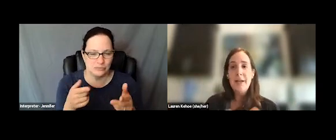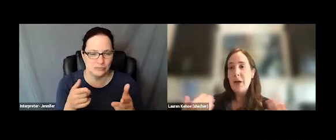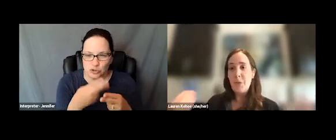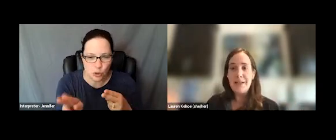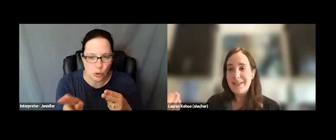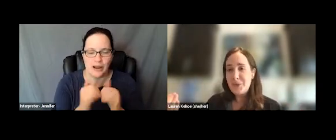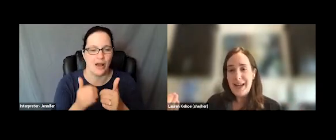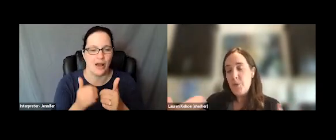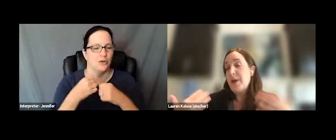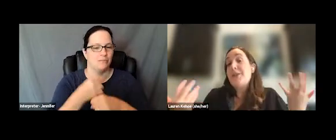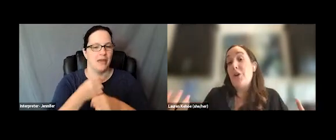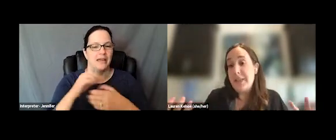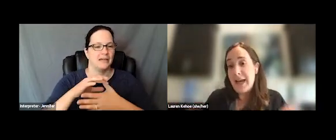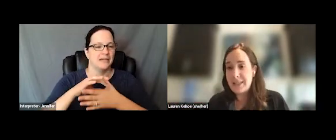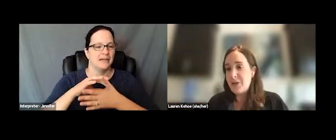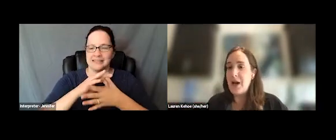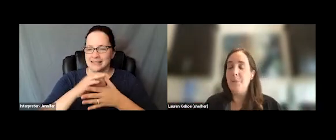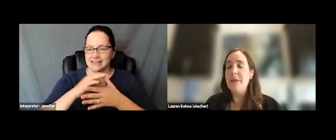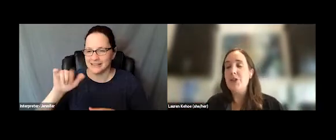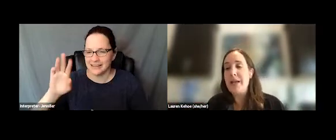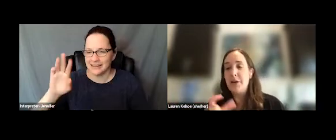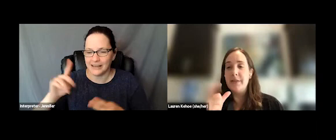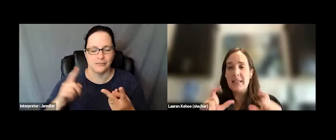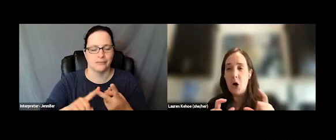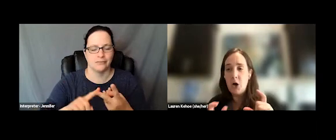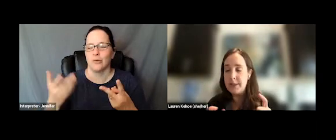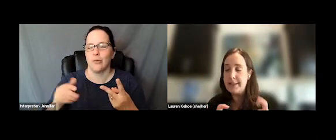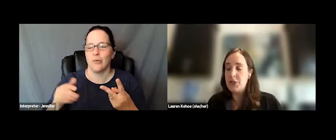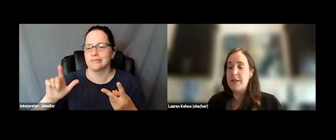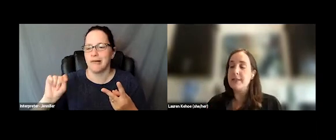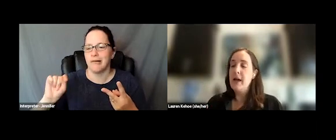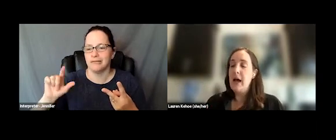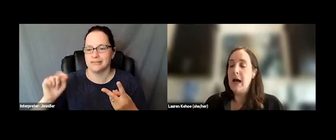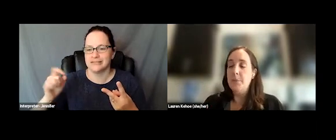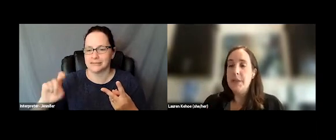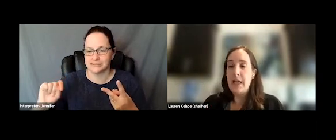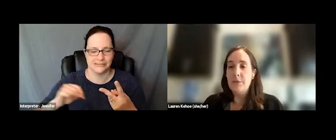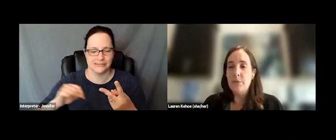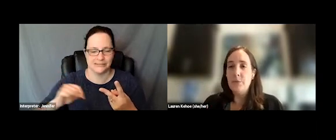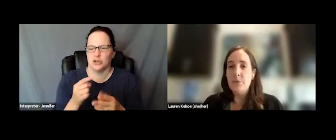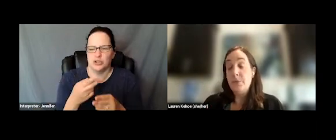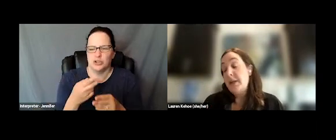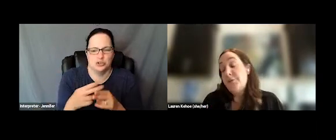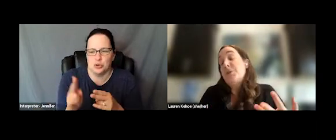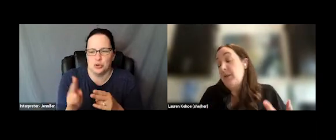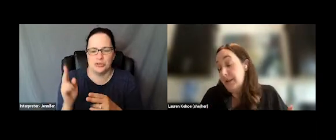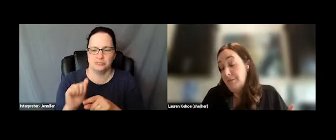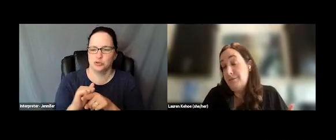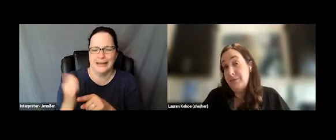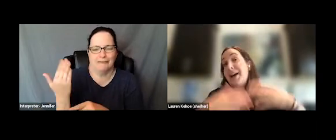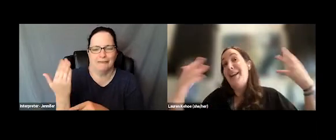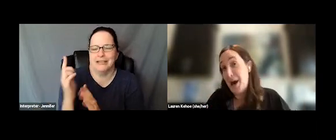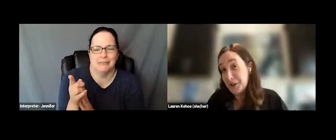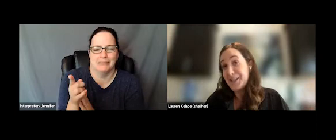or what is alt text? And so we held these smaller sessions to kind of give people a